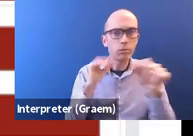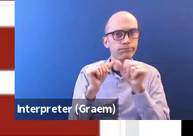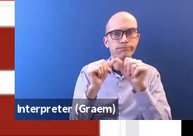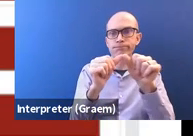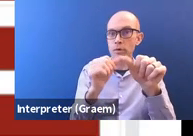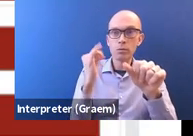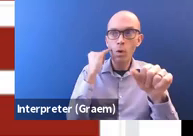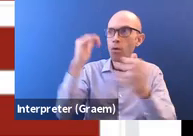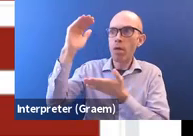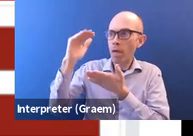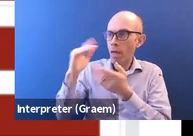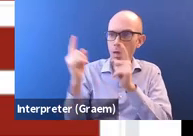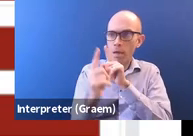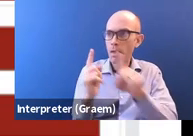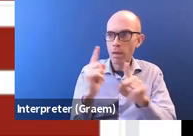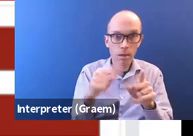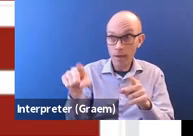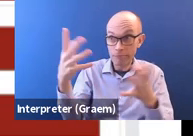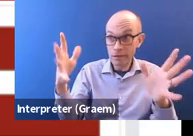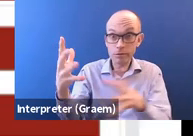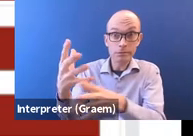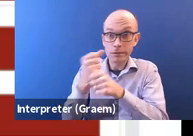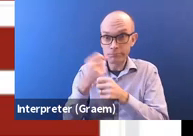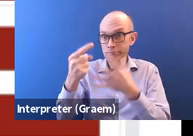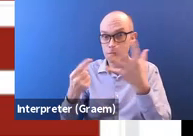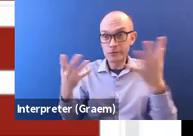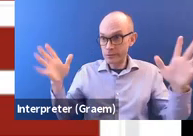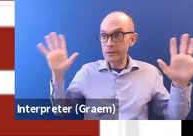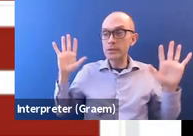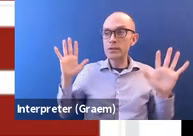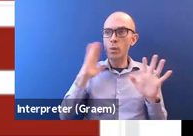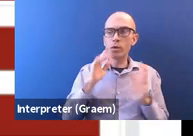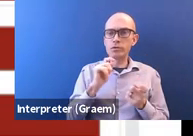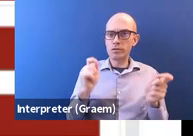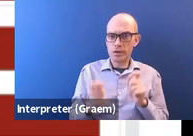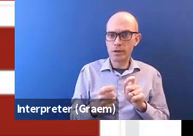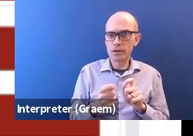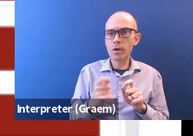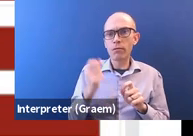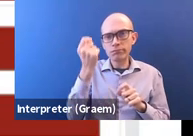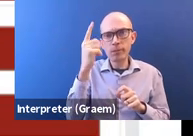roll. But we will be open all semester for sure. We'll be at festival at some point.